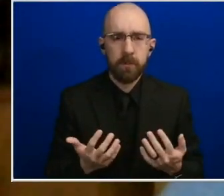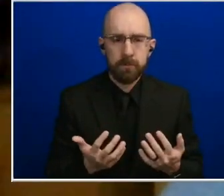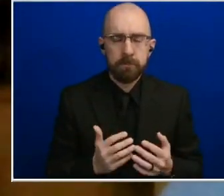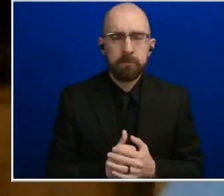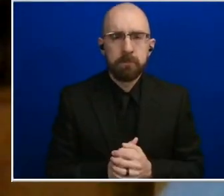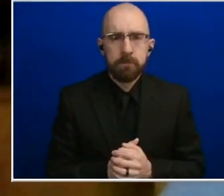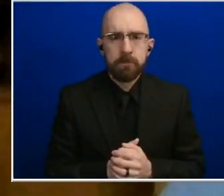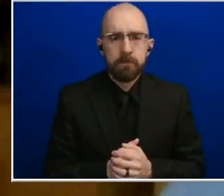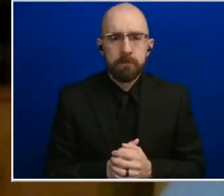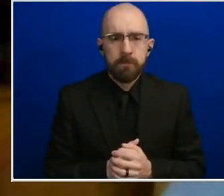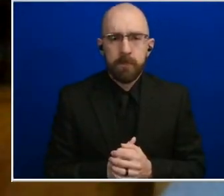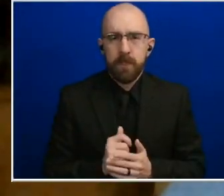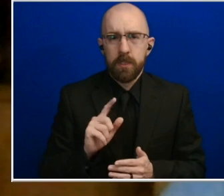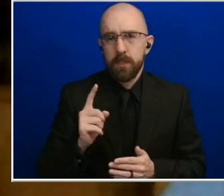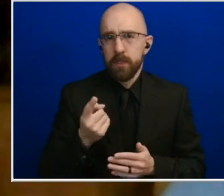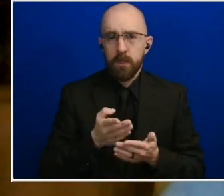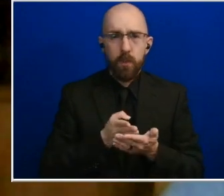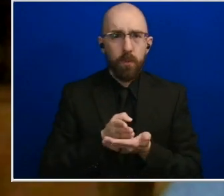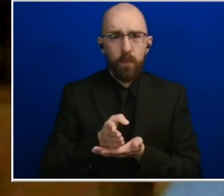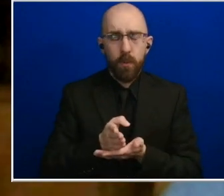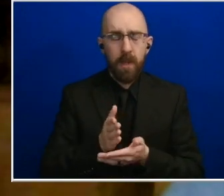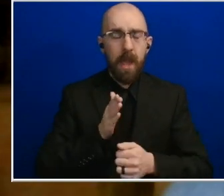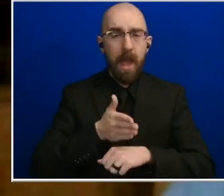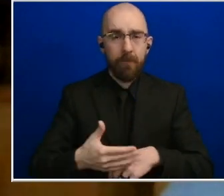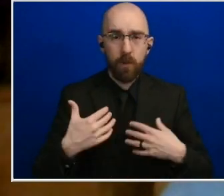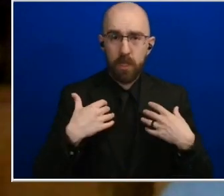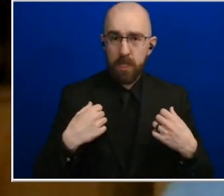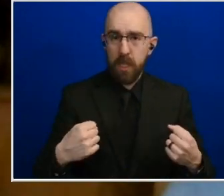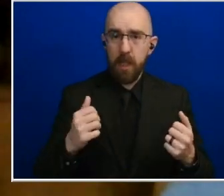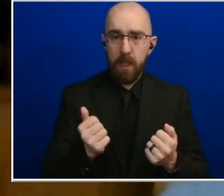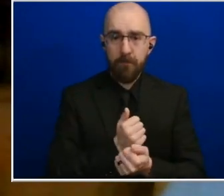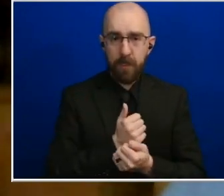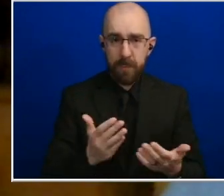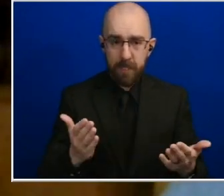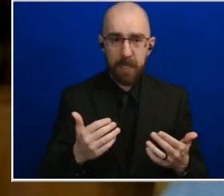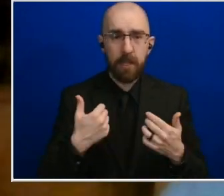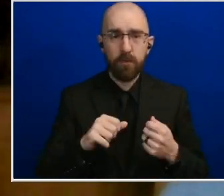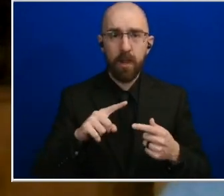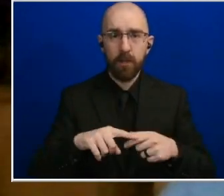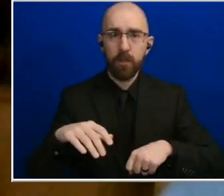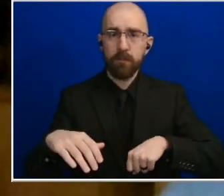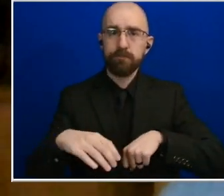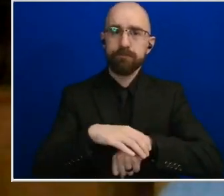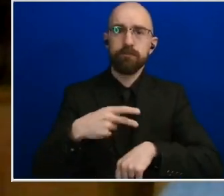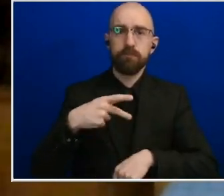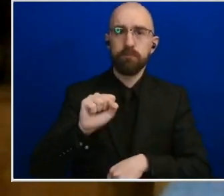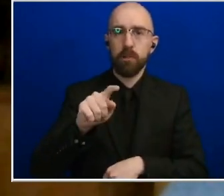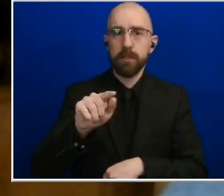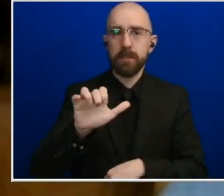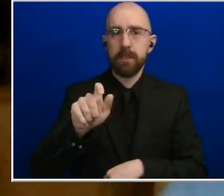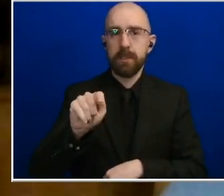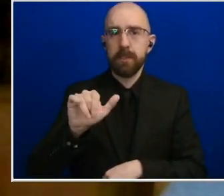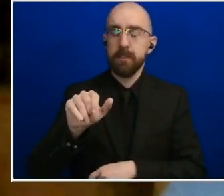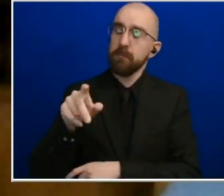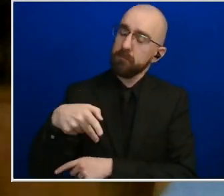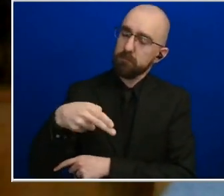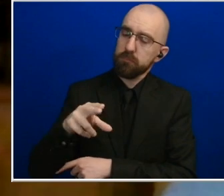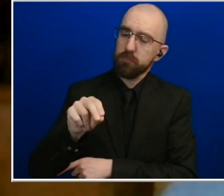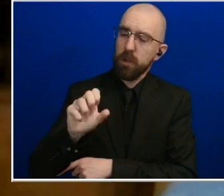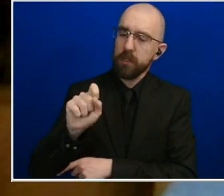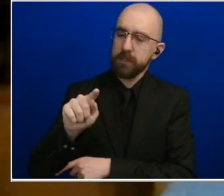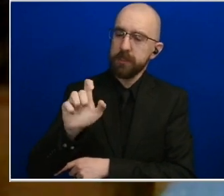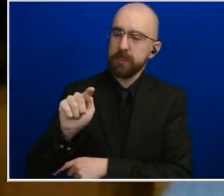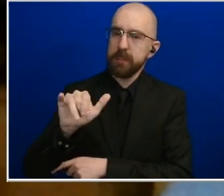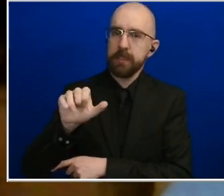and just through after it healed up and trying to wear a prosthesis, and I could only wear it for like two and a